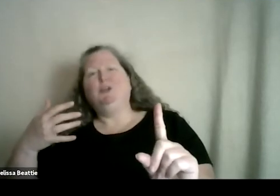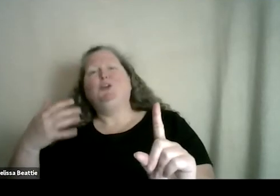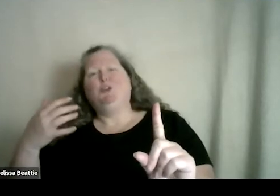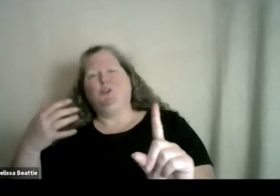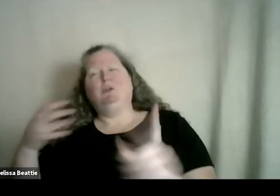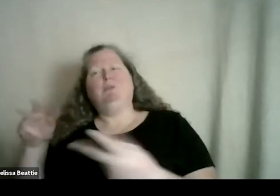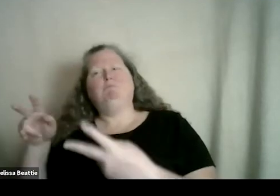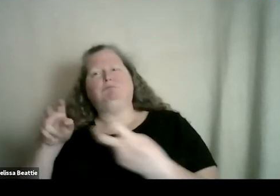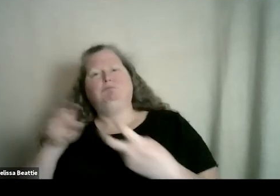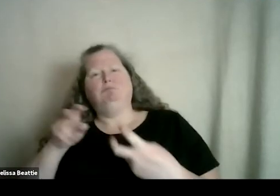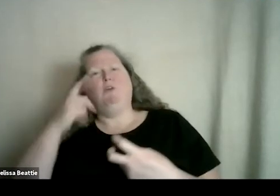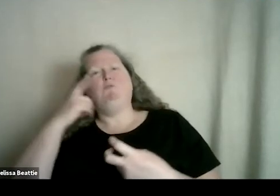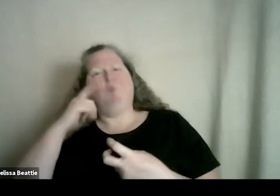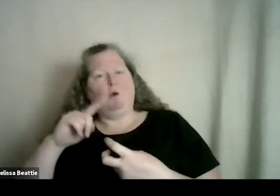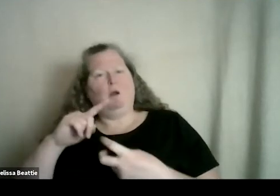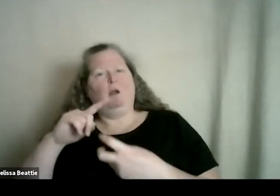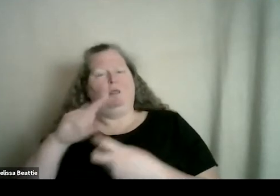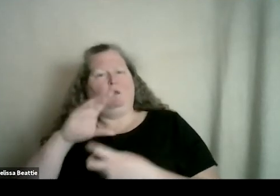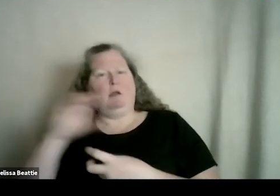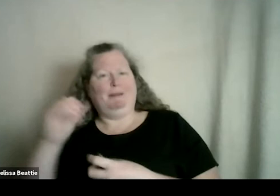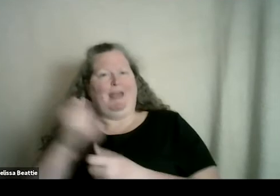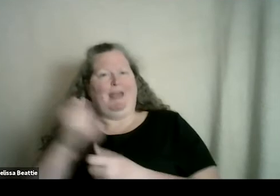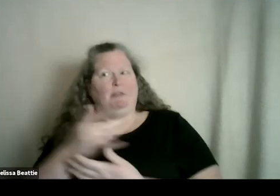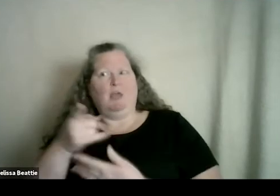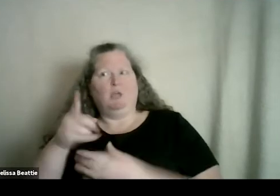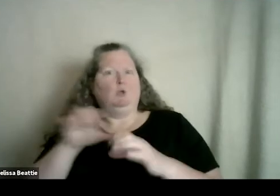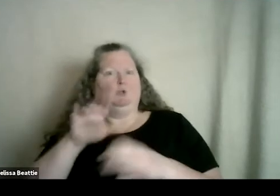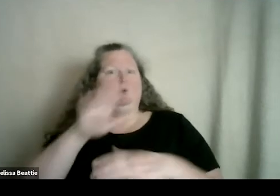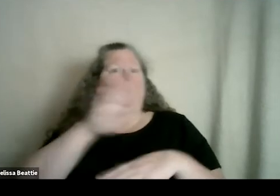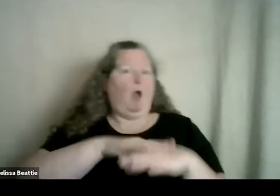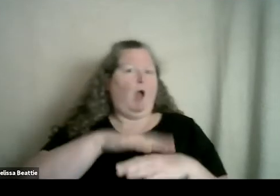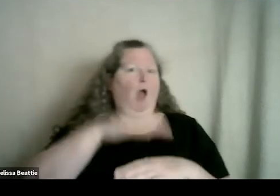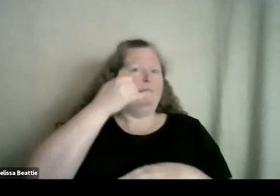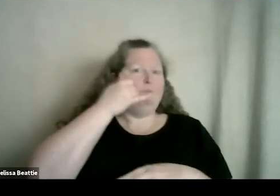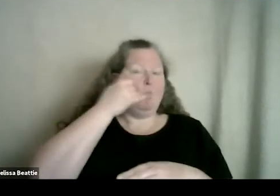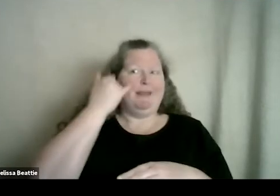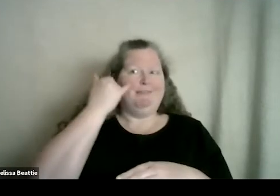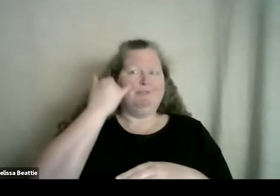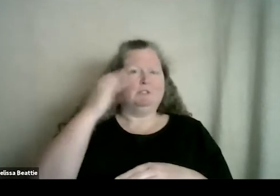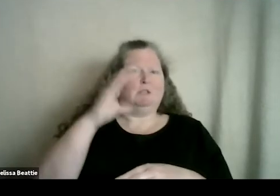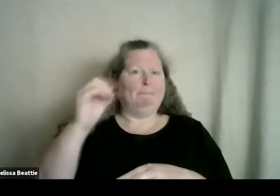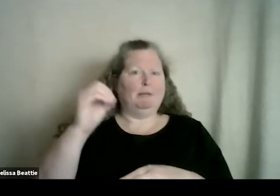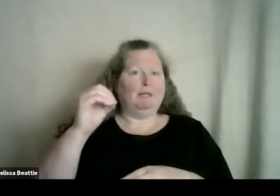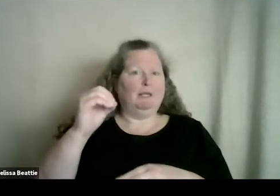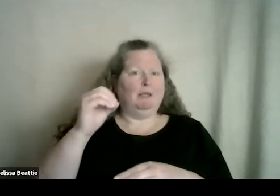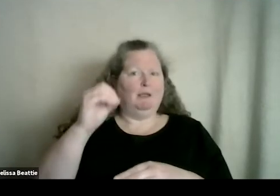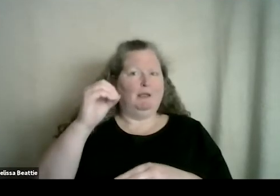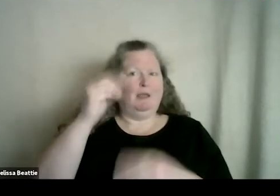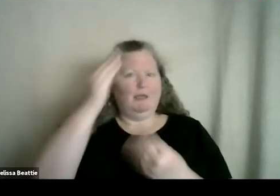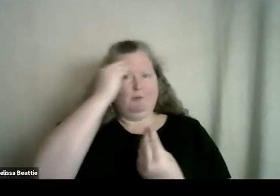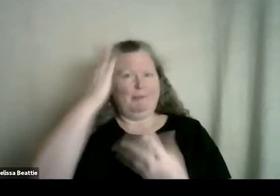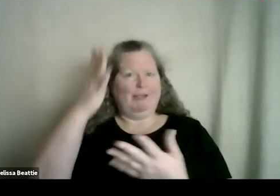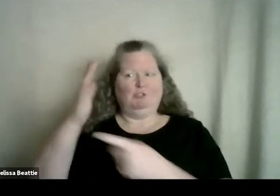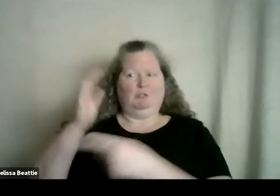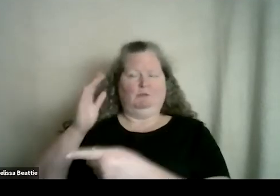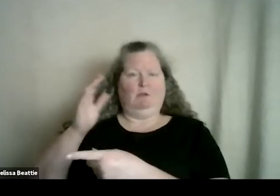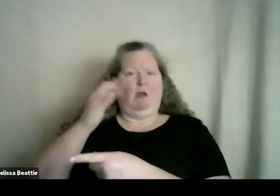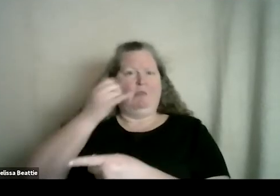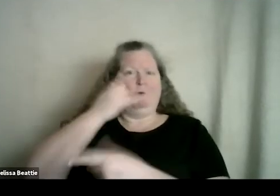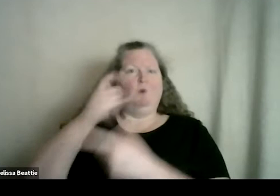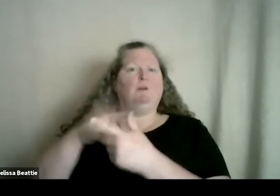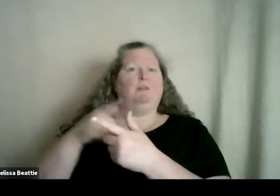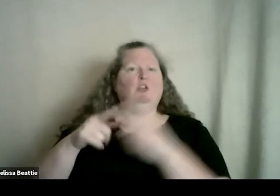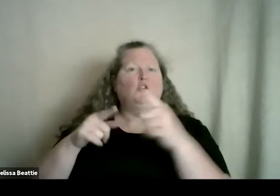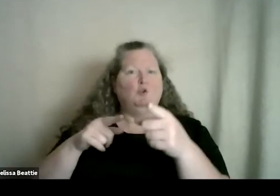to the organization, right? Everything that you do on this phone, if it has corporate data in it, then you are a link between a